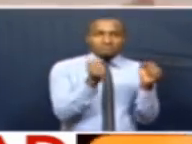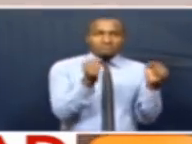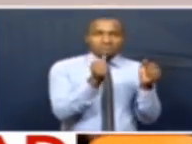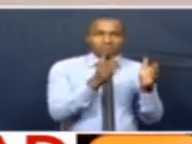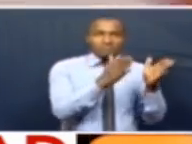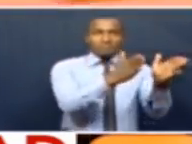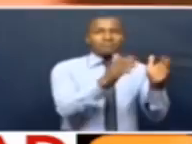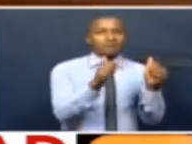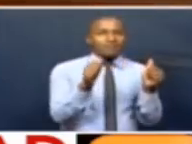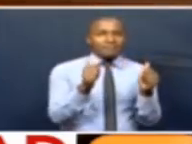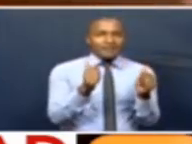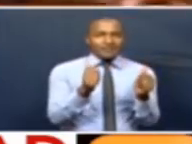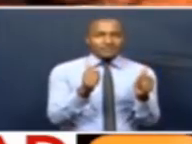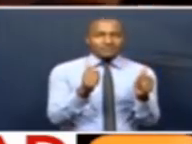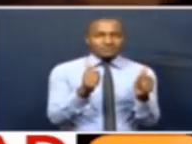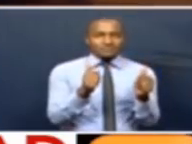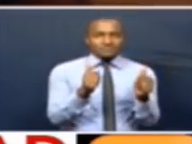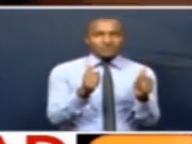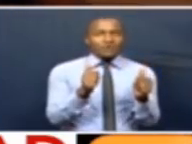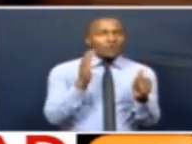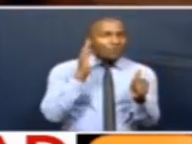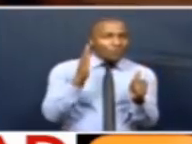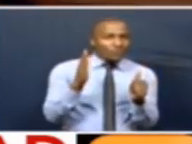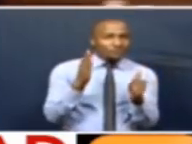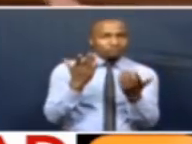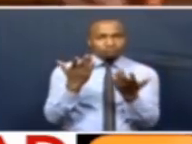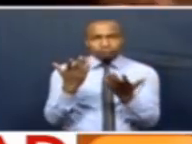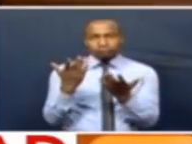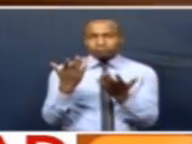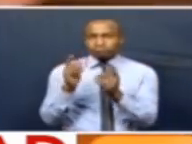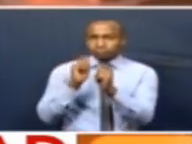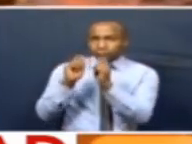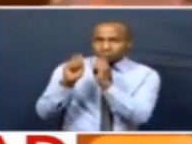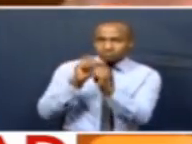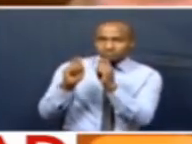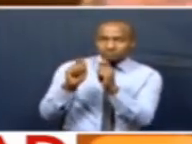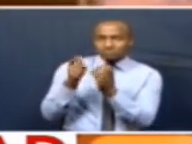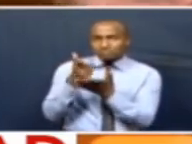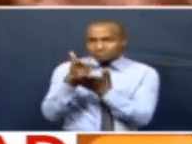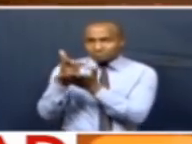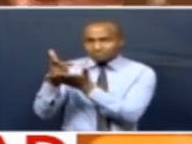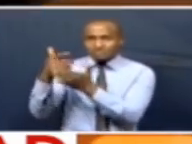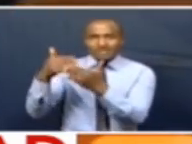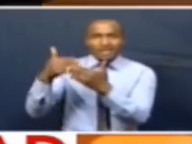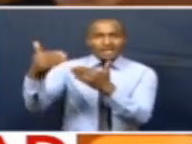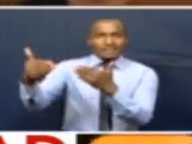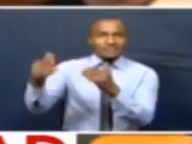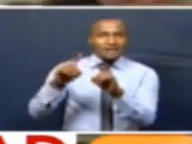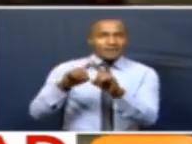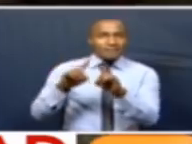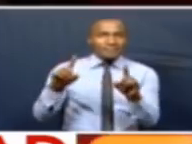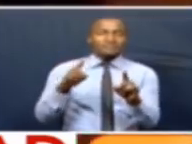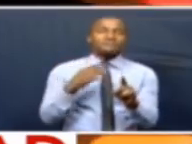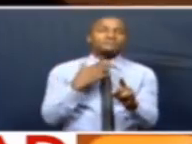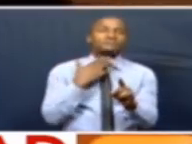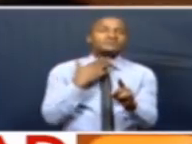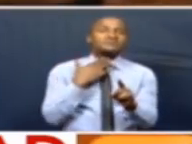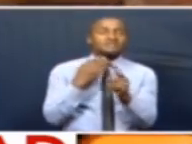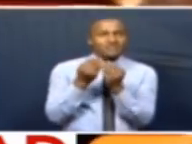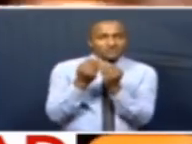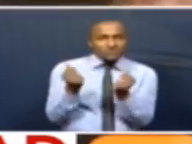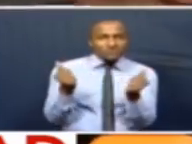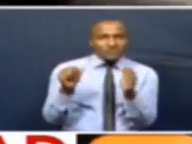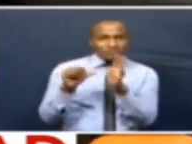They will be talking to press probably later on, but they would wanted first of all to, you know, sort out a few